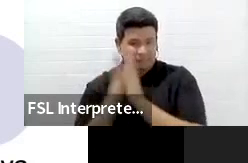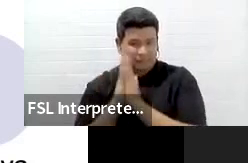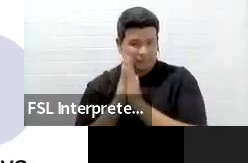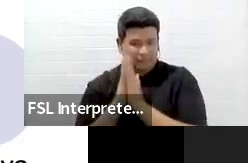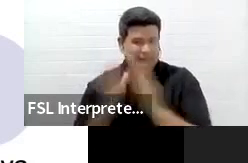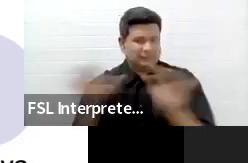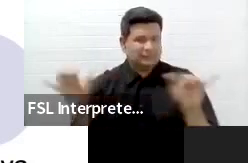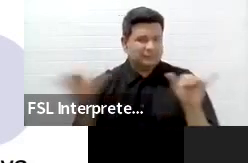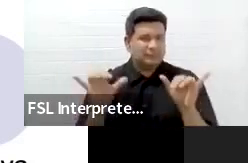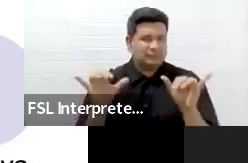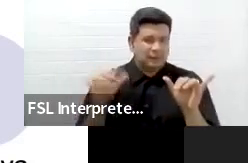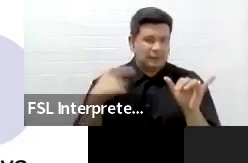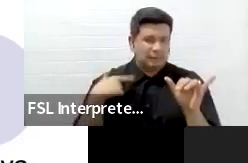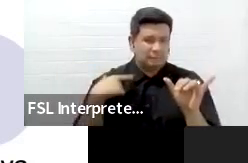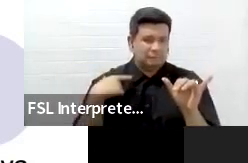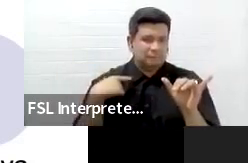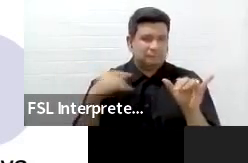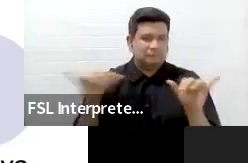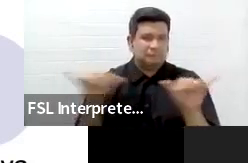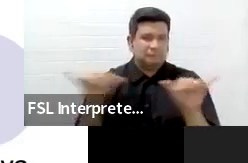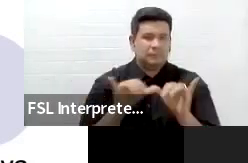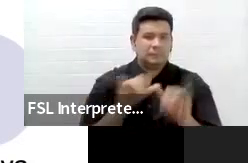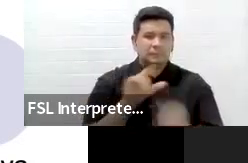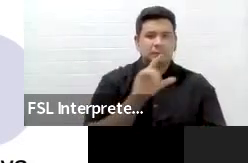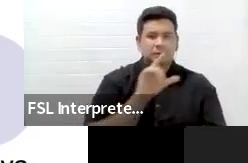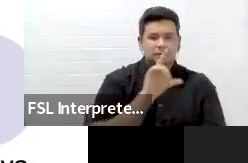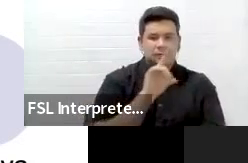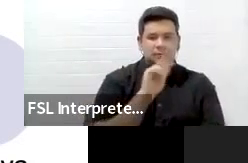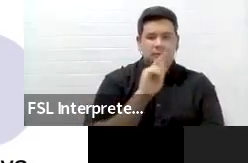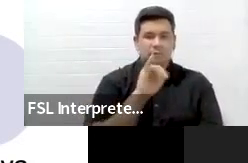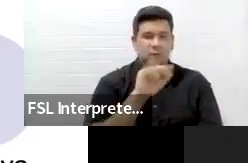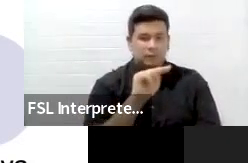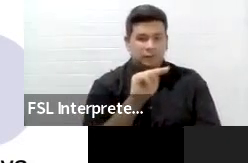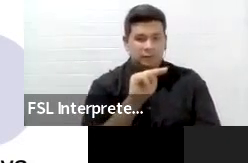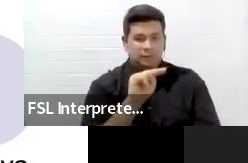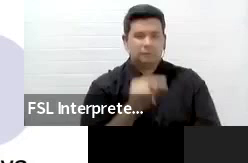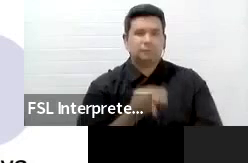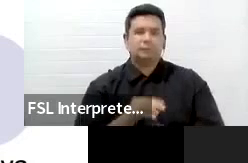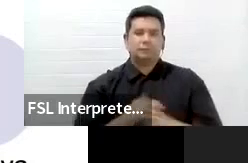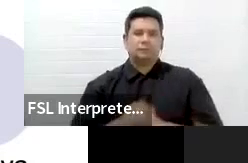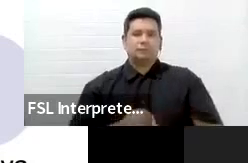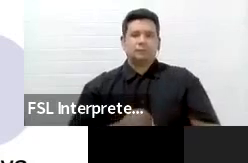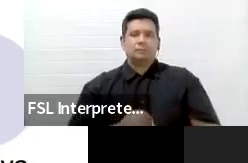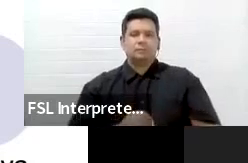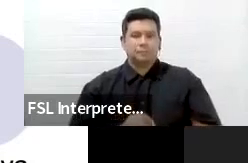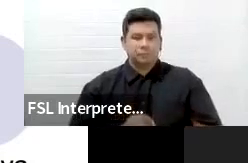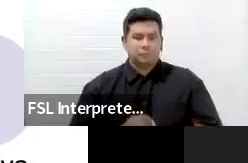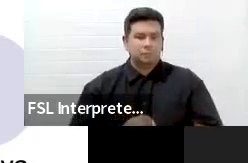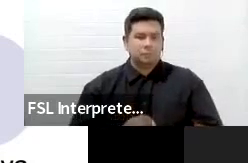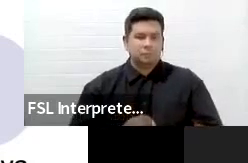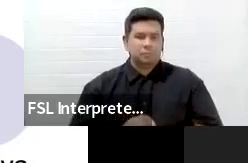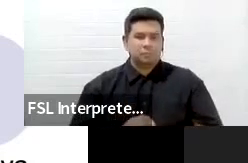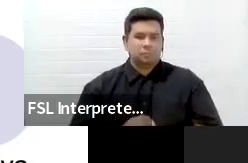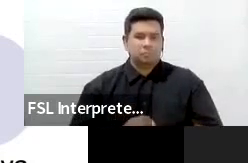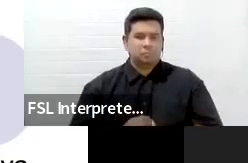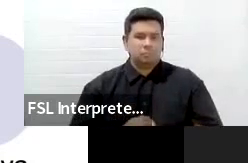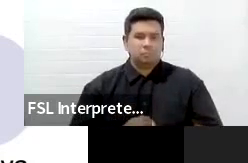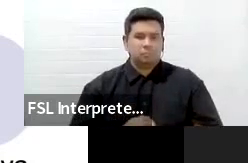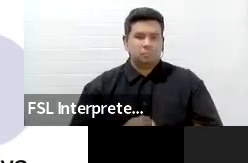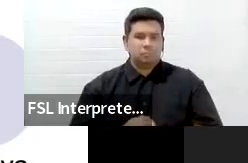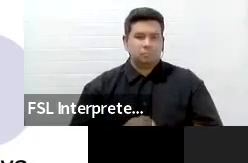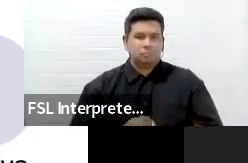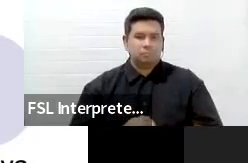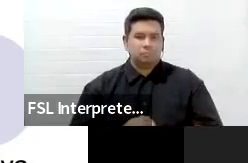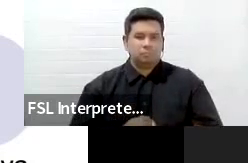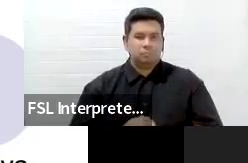bayaning Pilipinarum. Alam naman natin, no? We can easily understand that. Per kahirapan rebentatum, no?